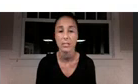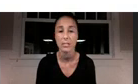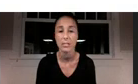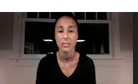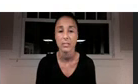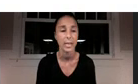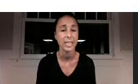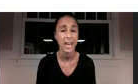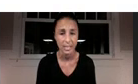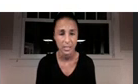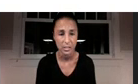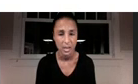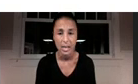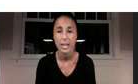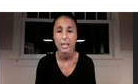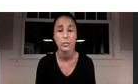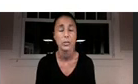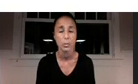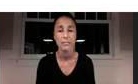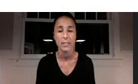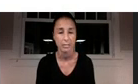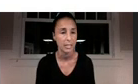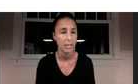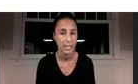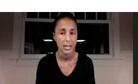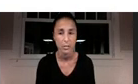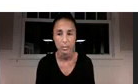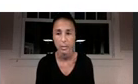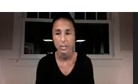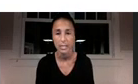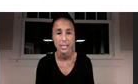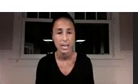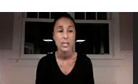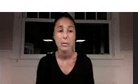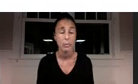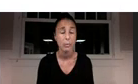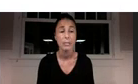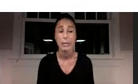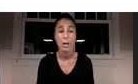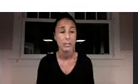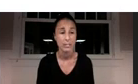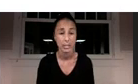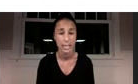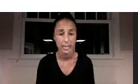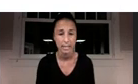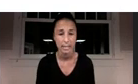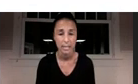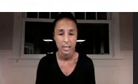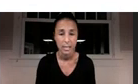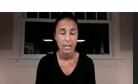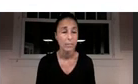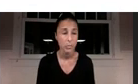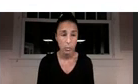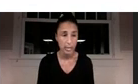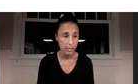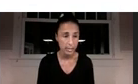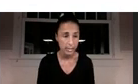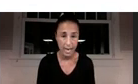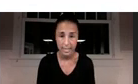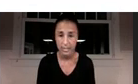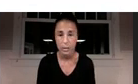keeping with its surrounds, which we acknowledge includes your founding residential communities. So we welcome all of your ideas.